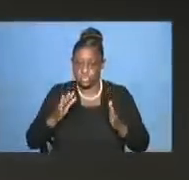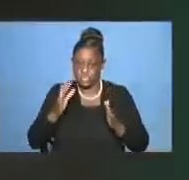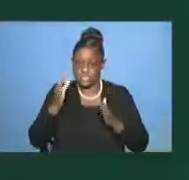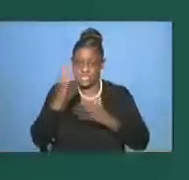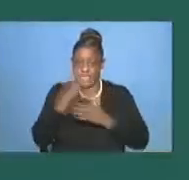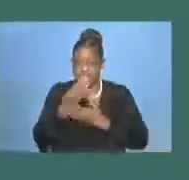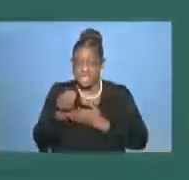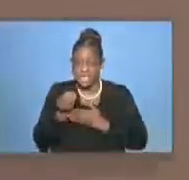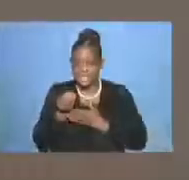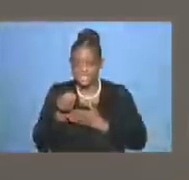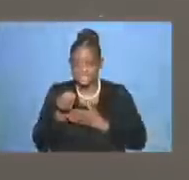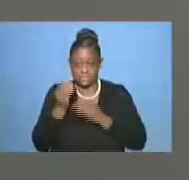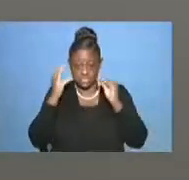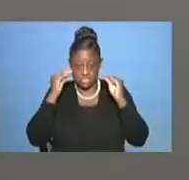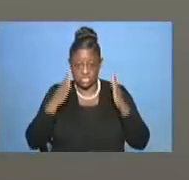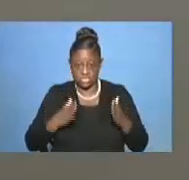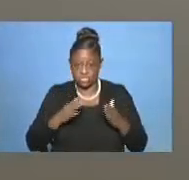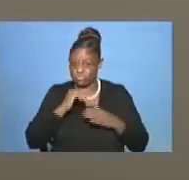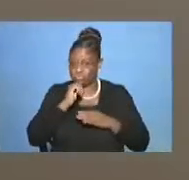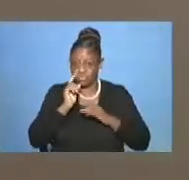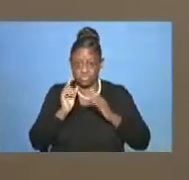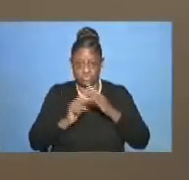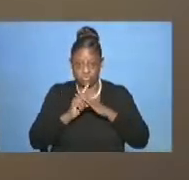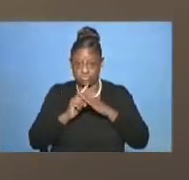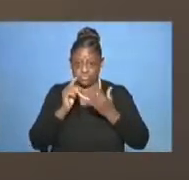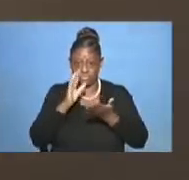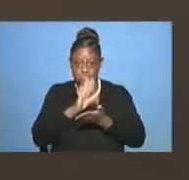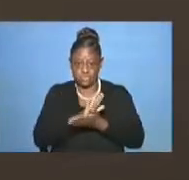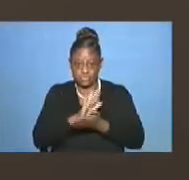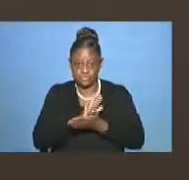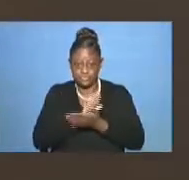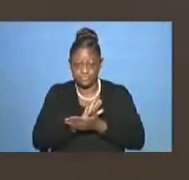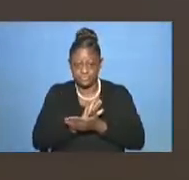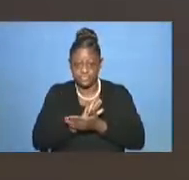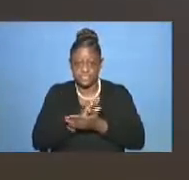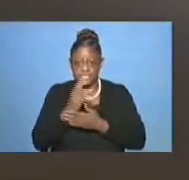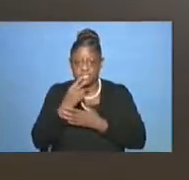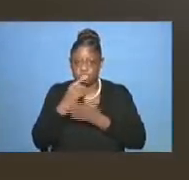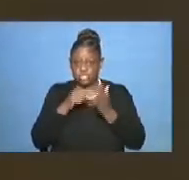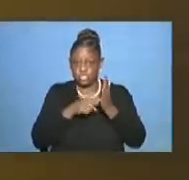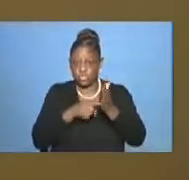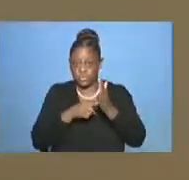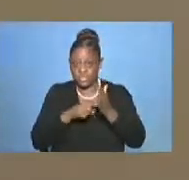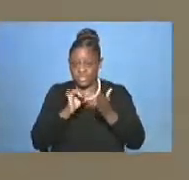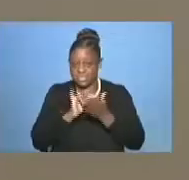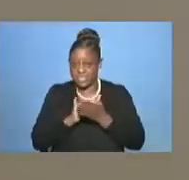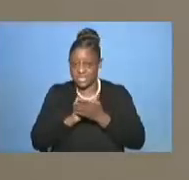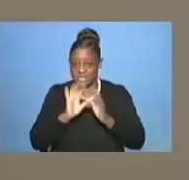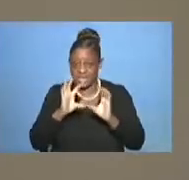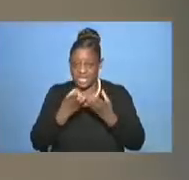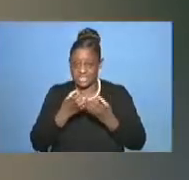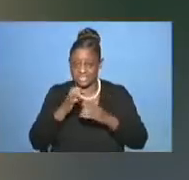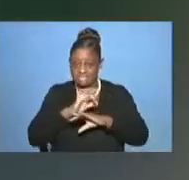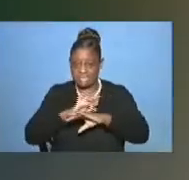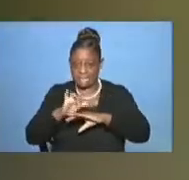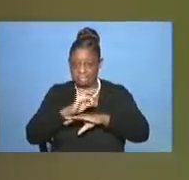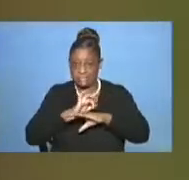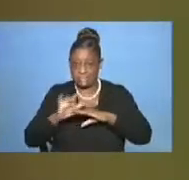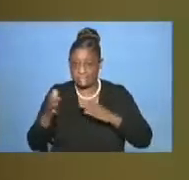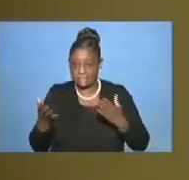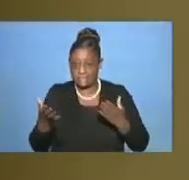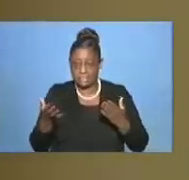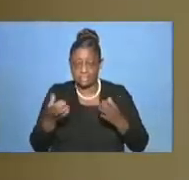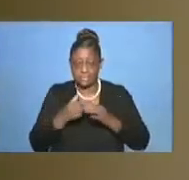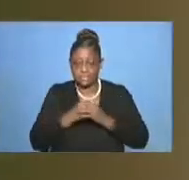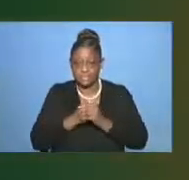the Moores Island All-Age School in Abaco. A video recently surfaced showing empty classrooms and no students or teachers